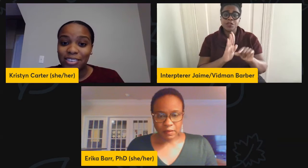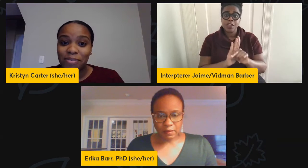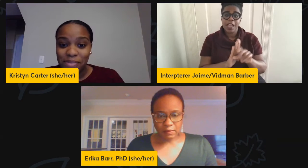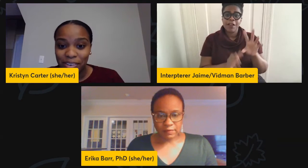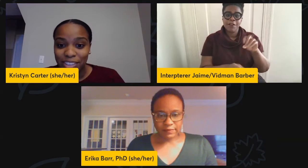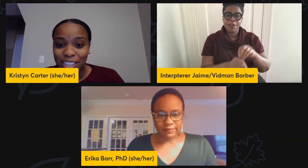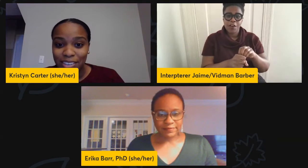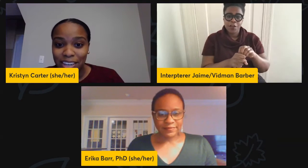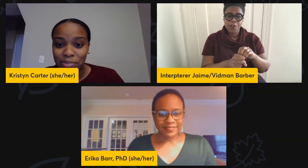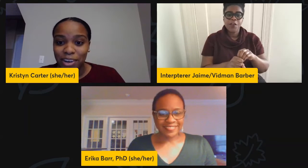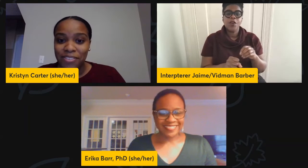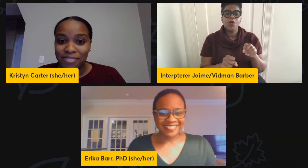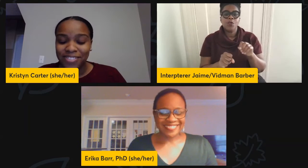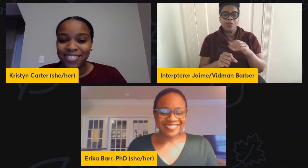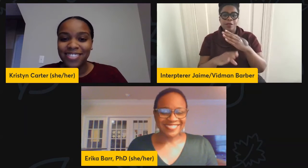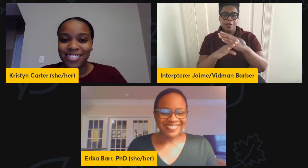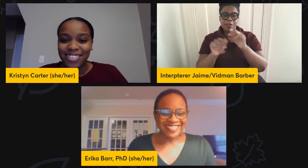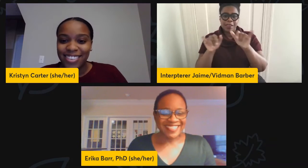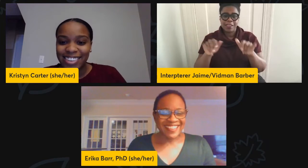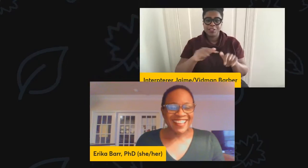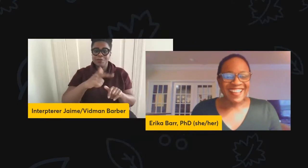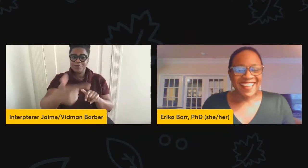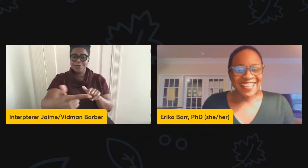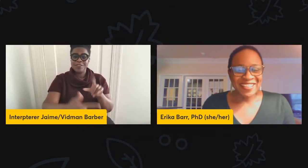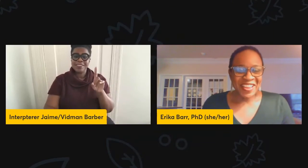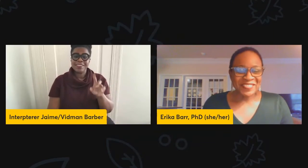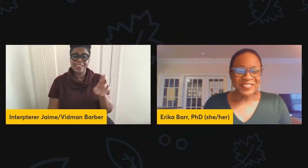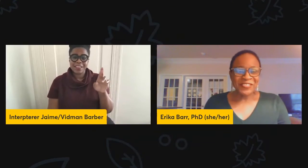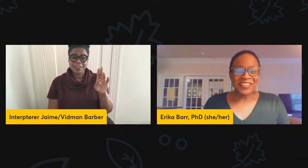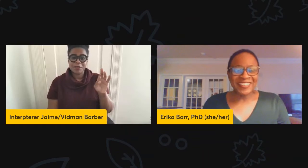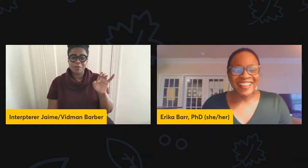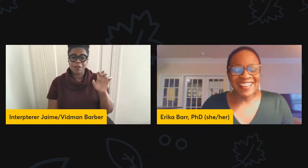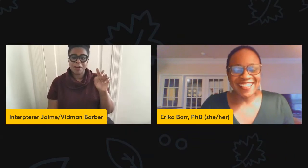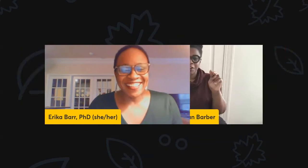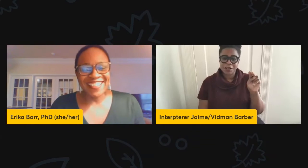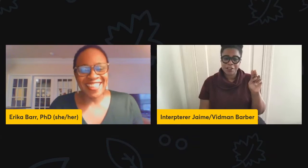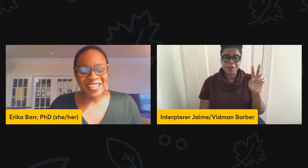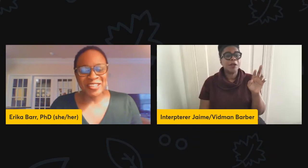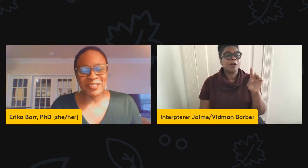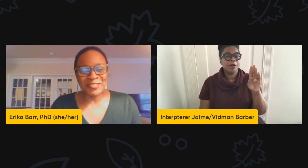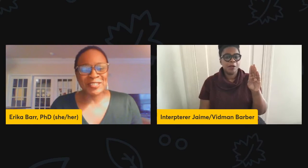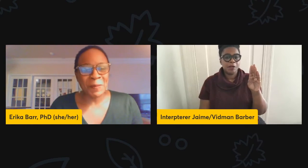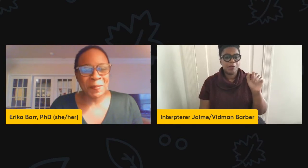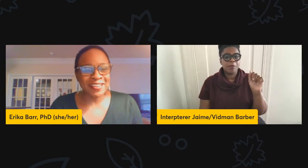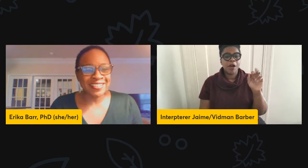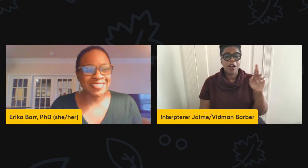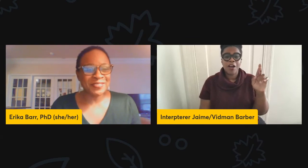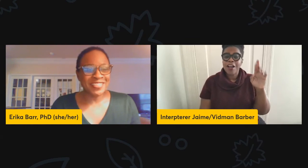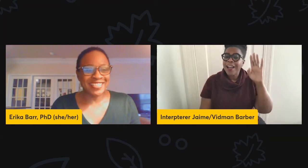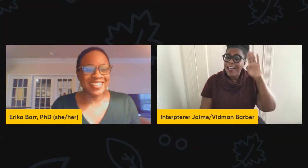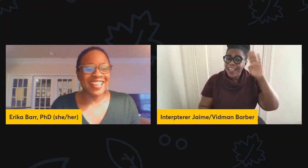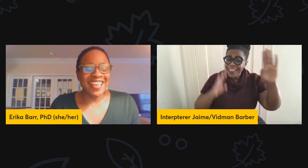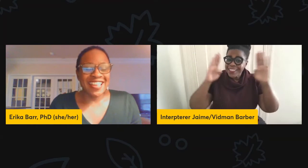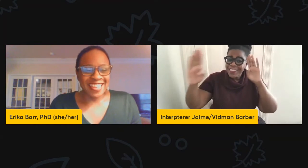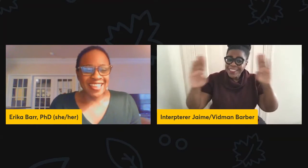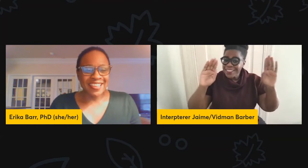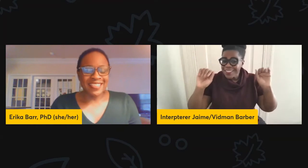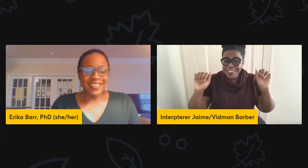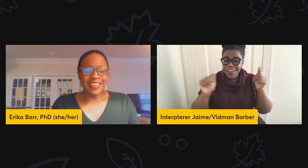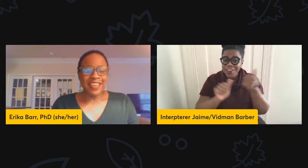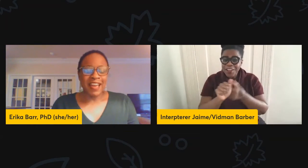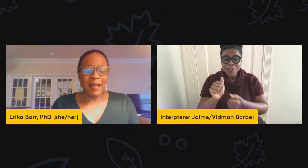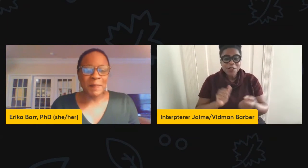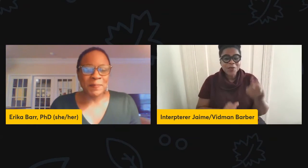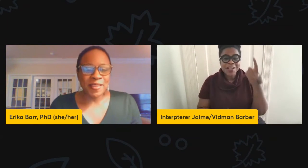immunology. So over to you, Dr. Barr. Hello, everyone. Thank you so much. I just want to